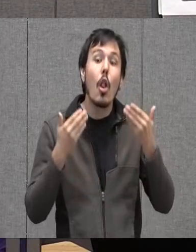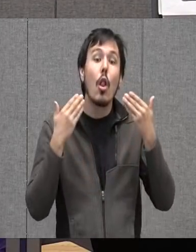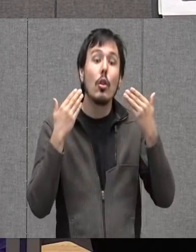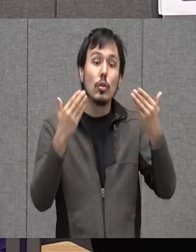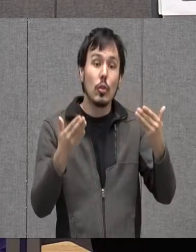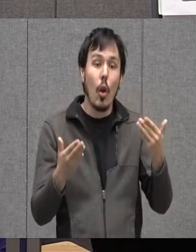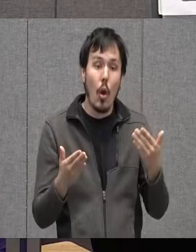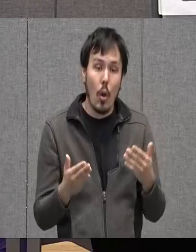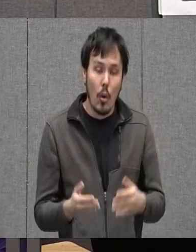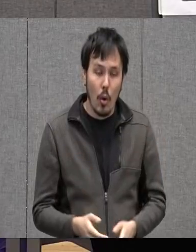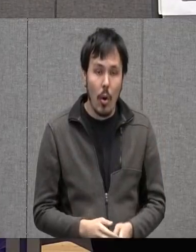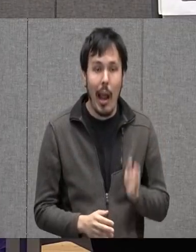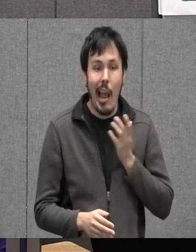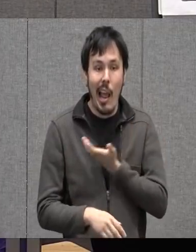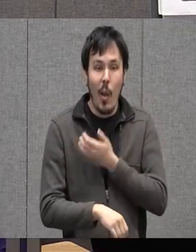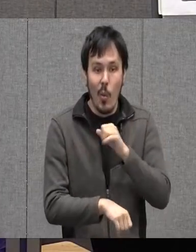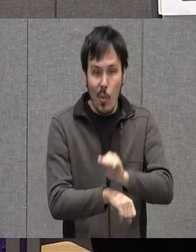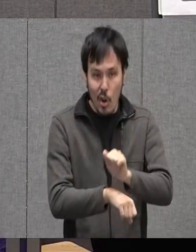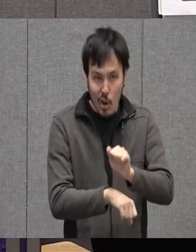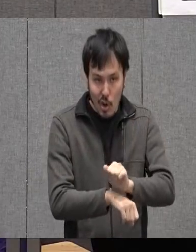and let's get into our work.